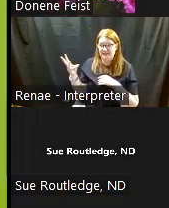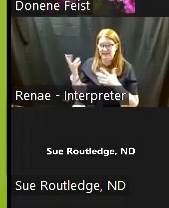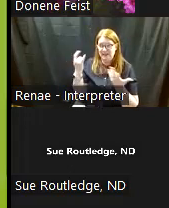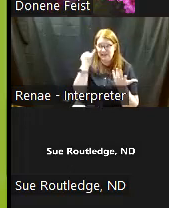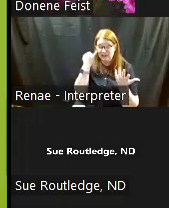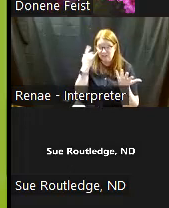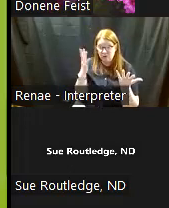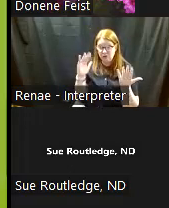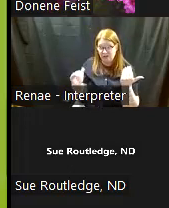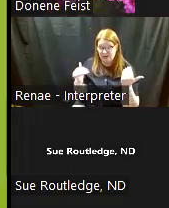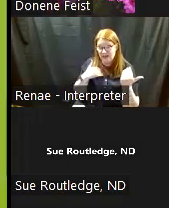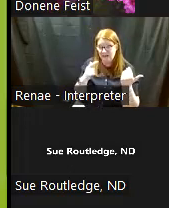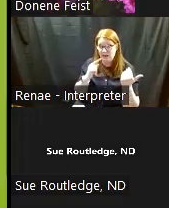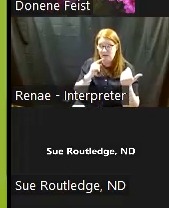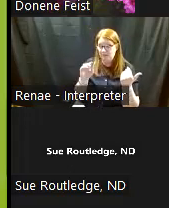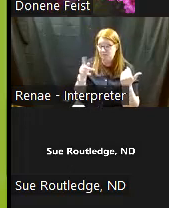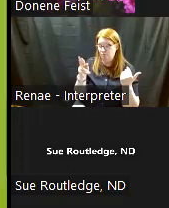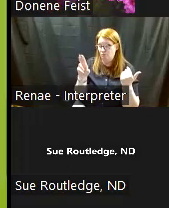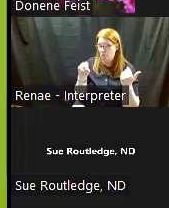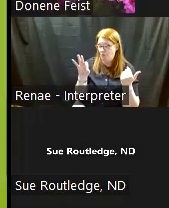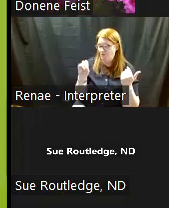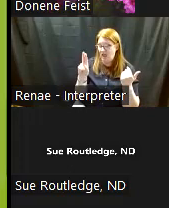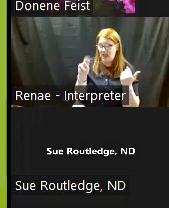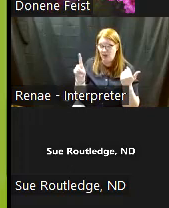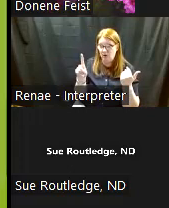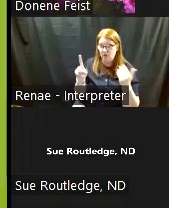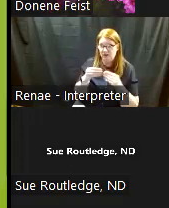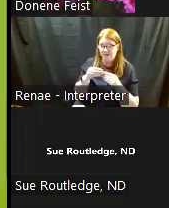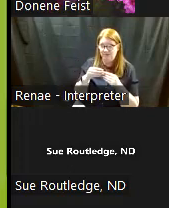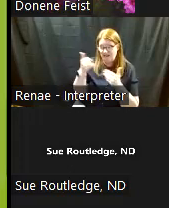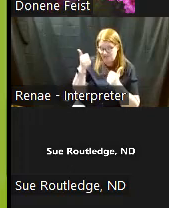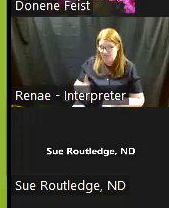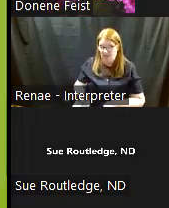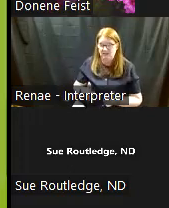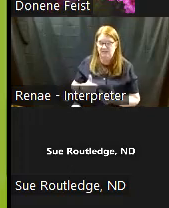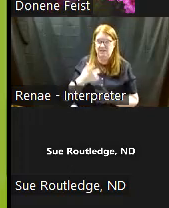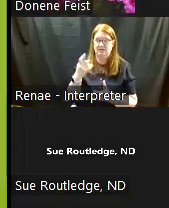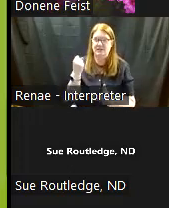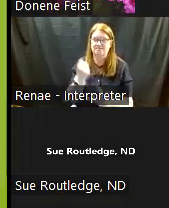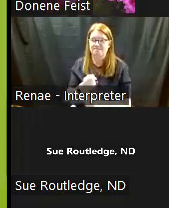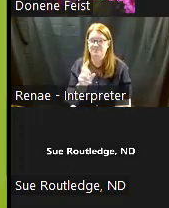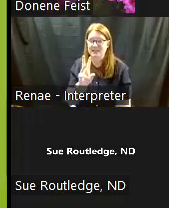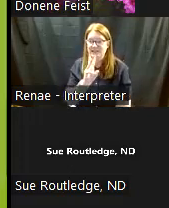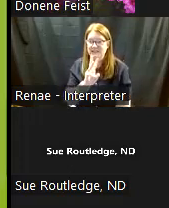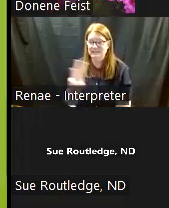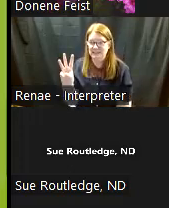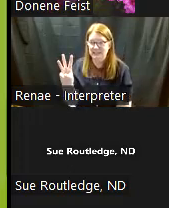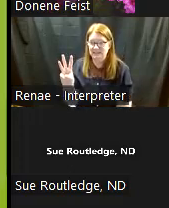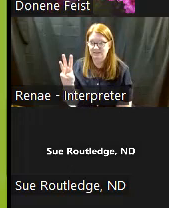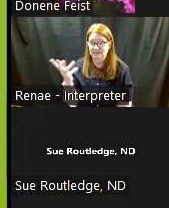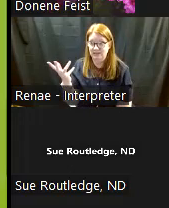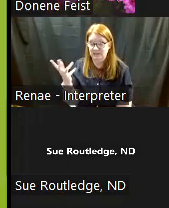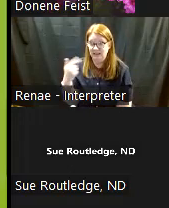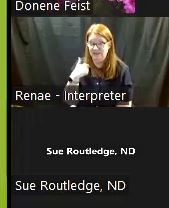doesn't hear, if we wait until a child is 6 years old, all of that neural development window has already